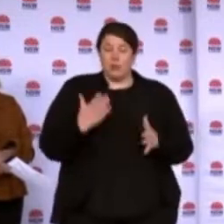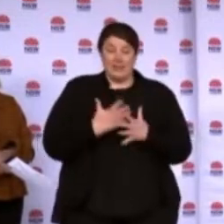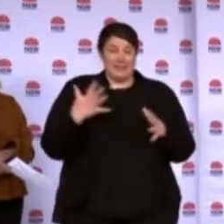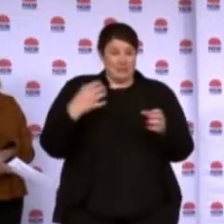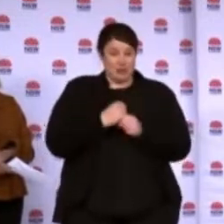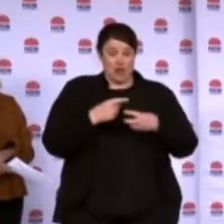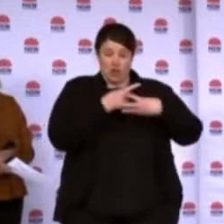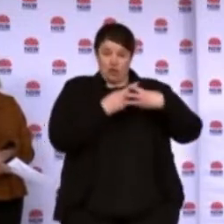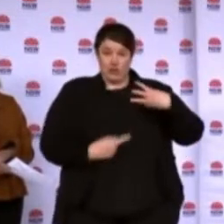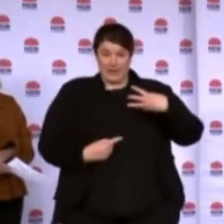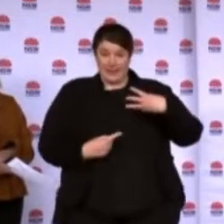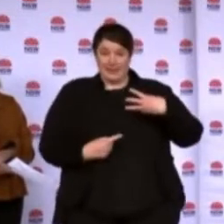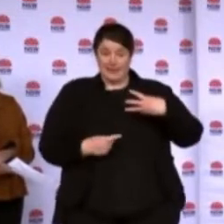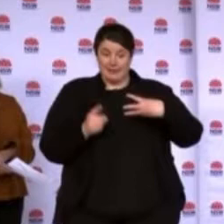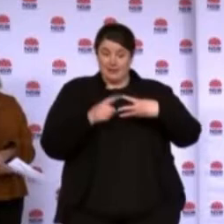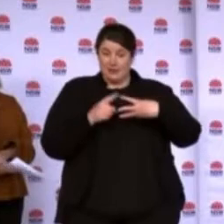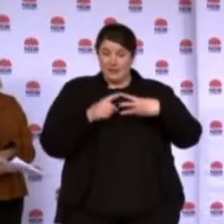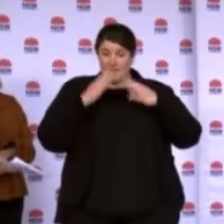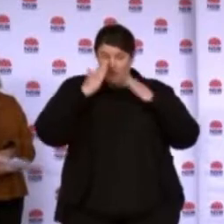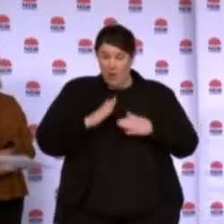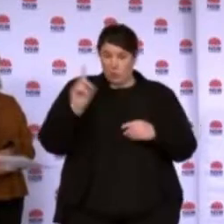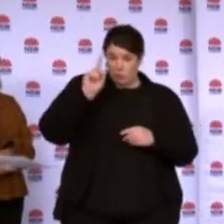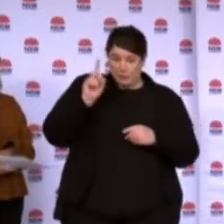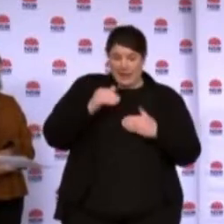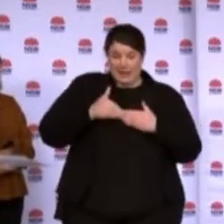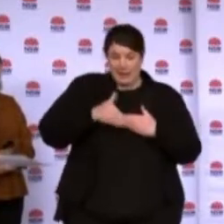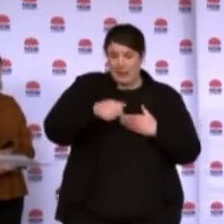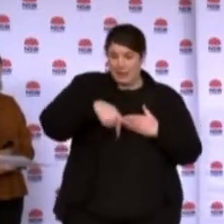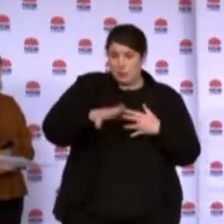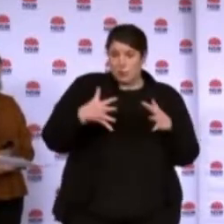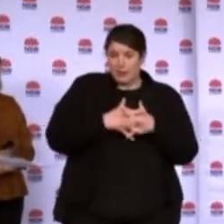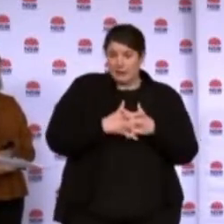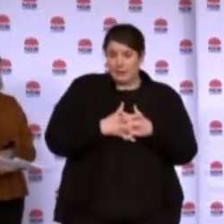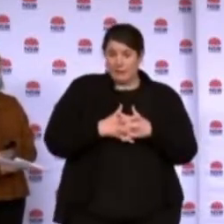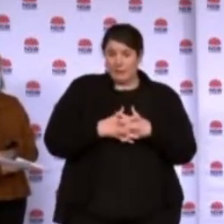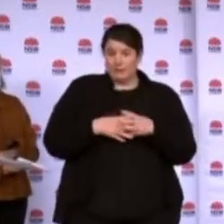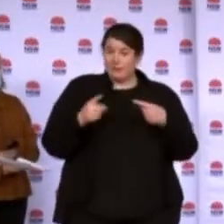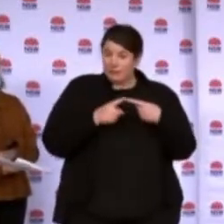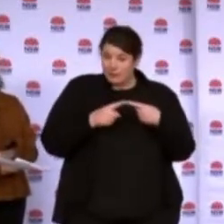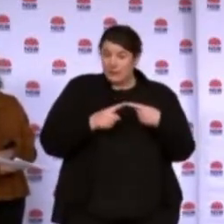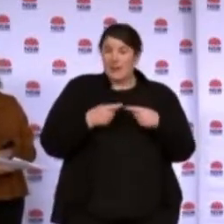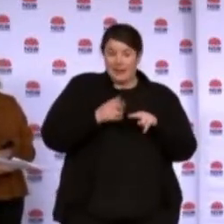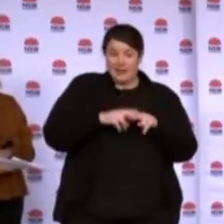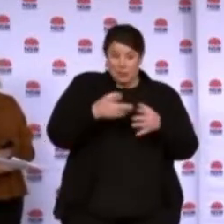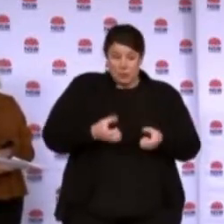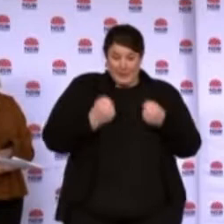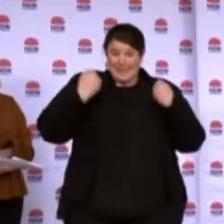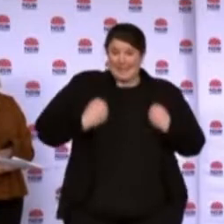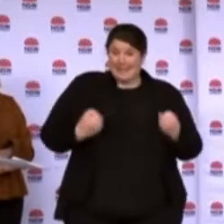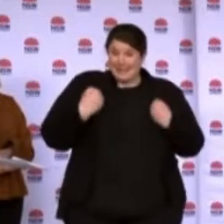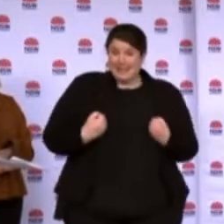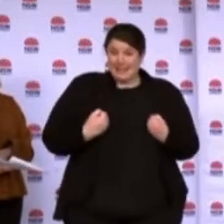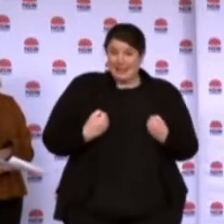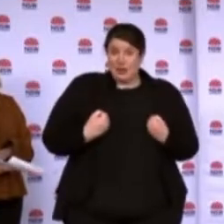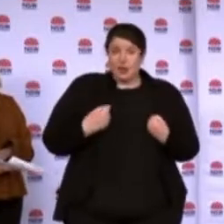the three key areas we want people to focus on today and moving forward is, one, it's a fact that if you get the virus, the next people